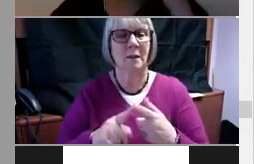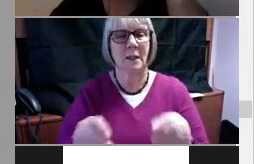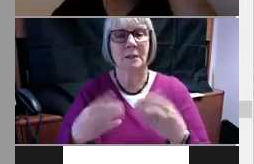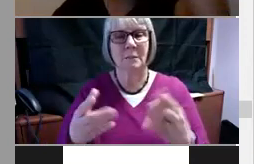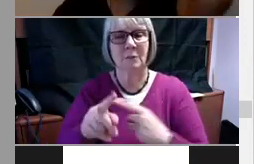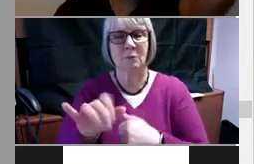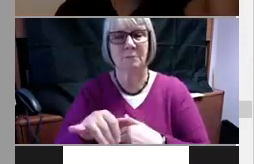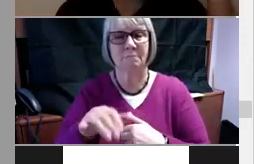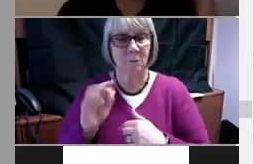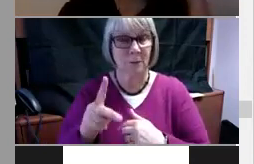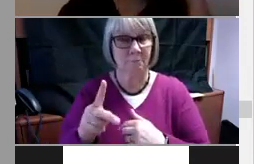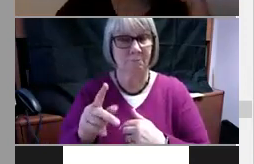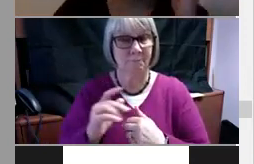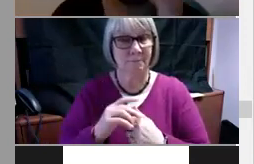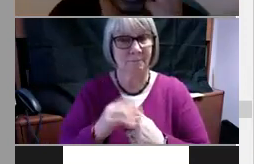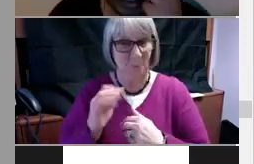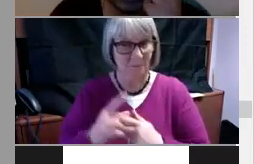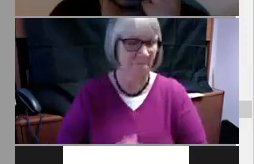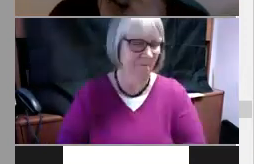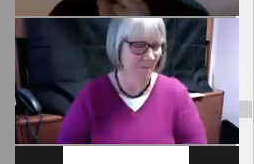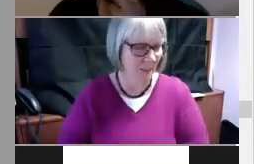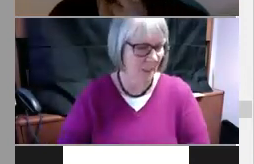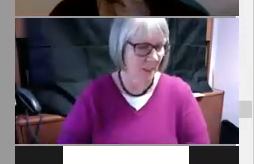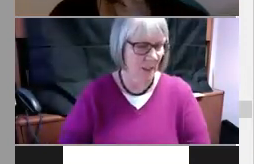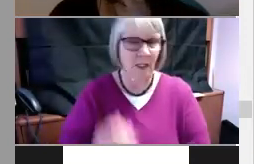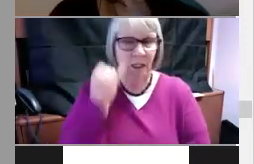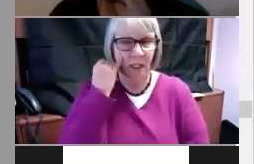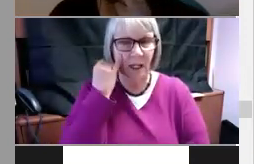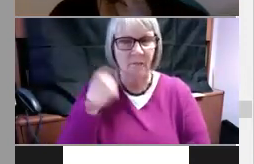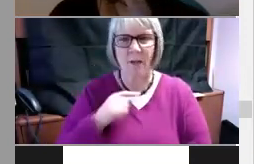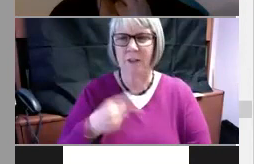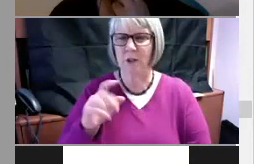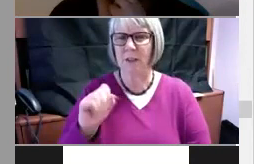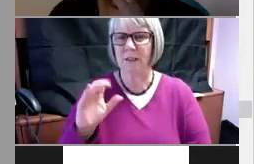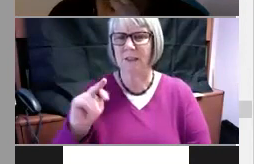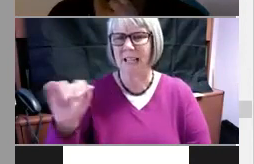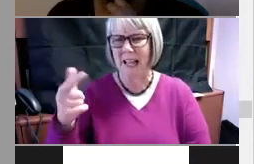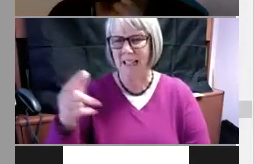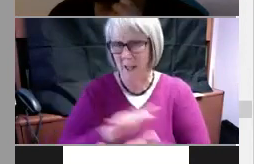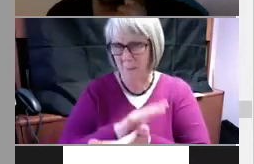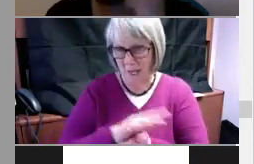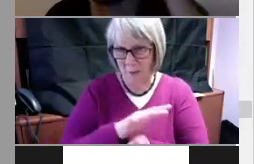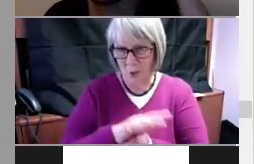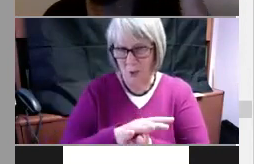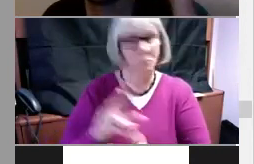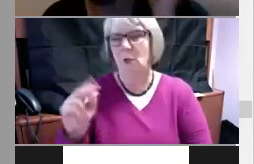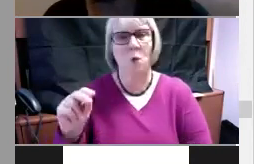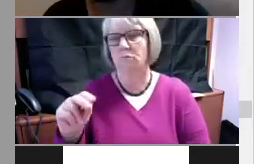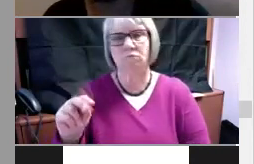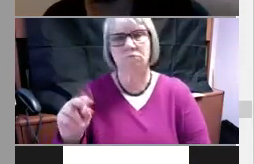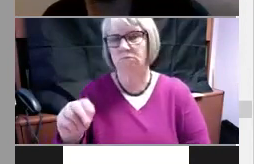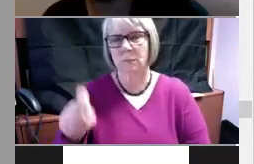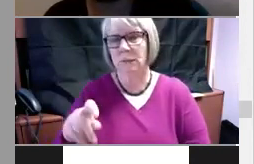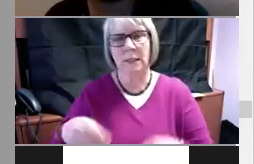PDF. Okay. Are you fine with just scanning a paper? Nope, you need to submit a